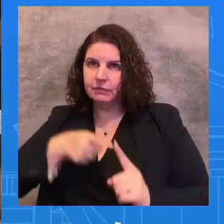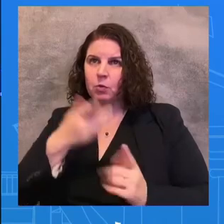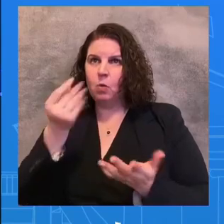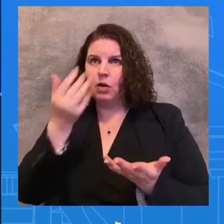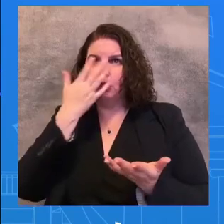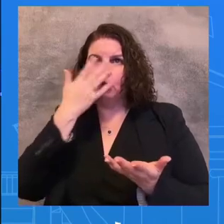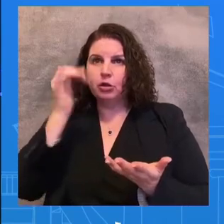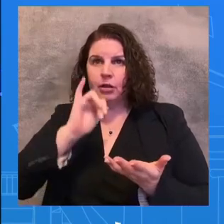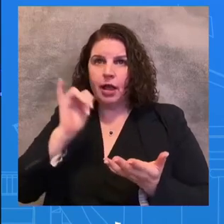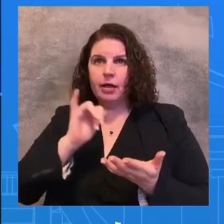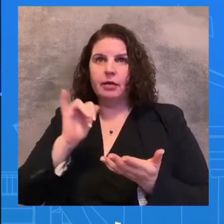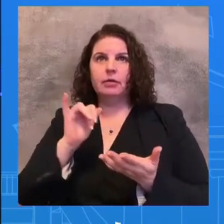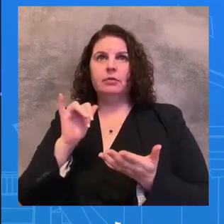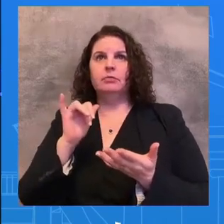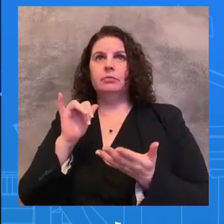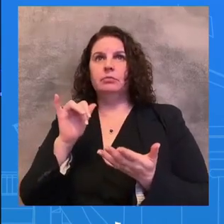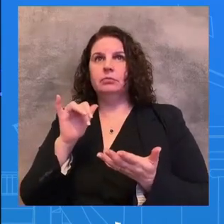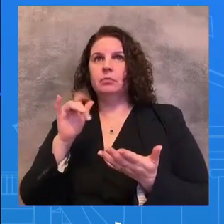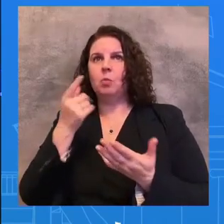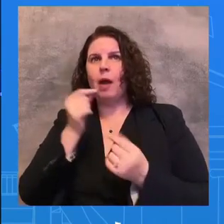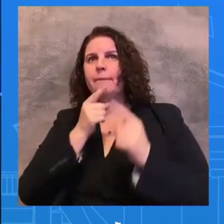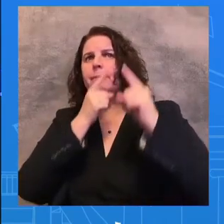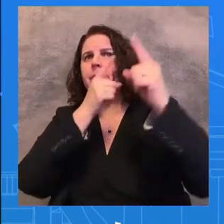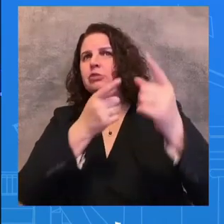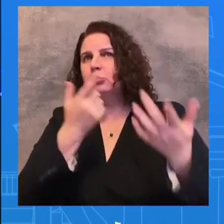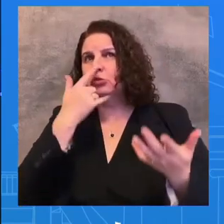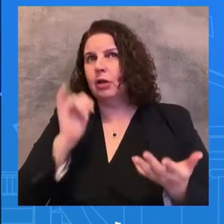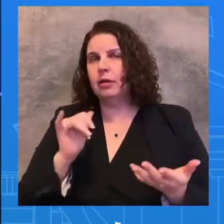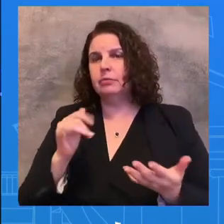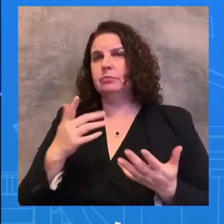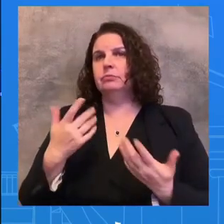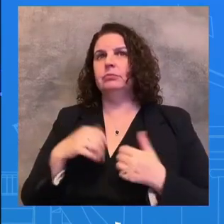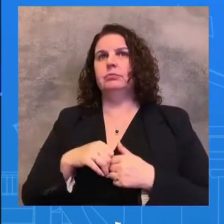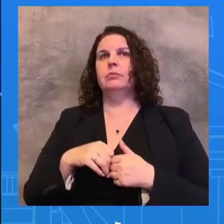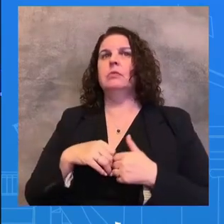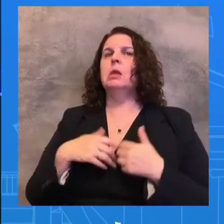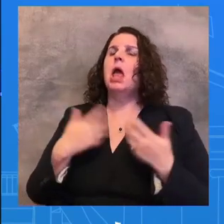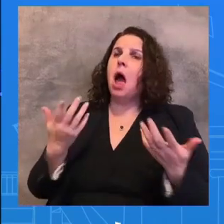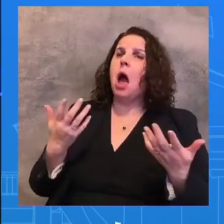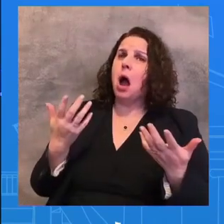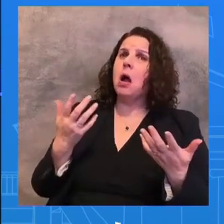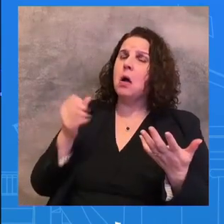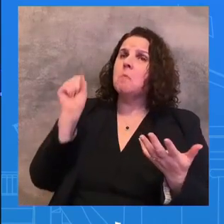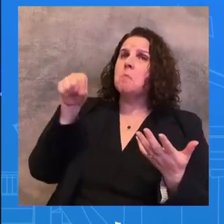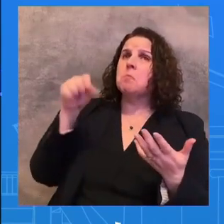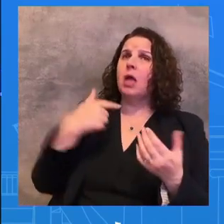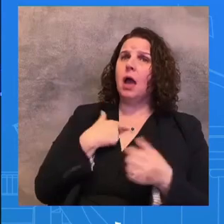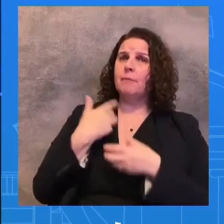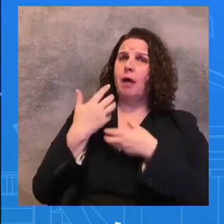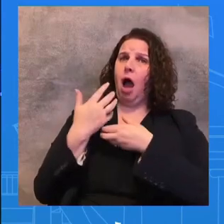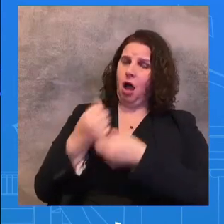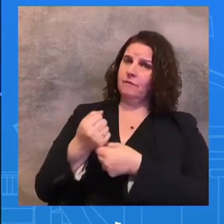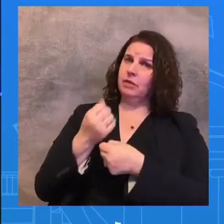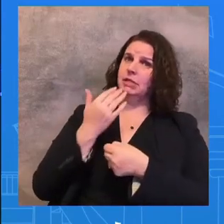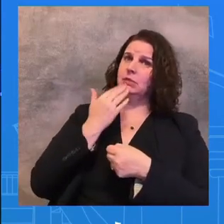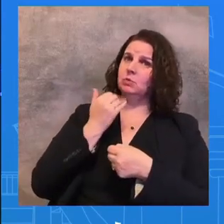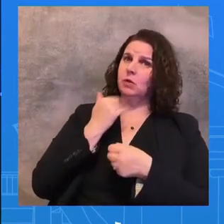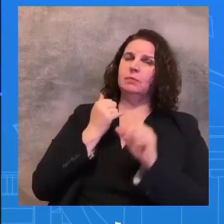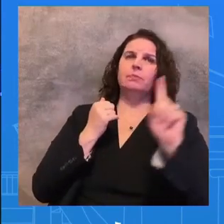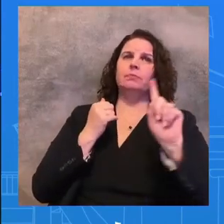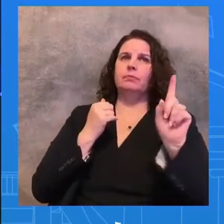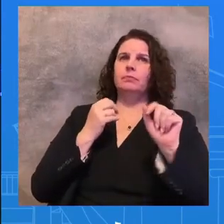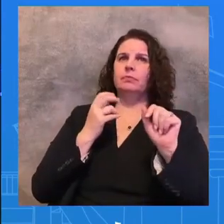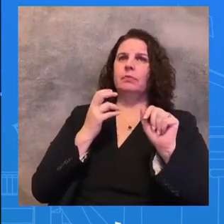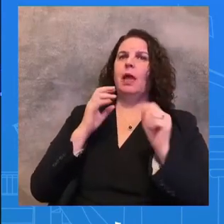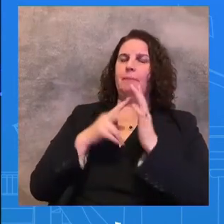am confident that Israel, too many countries, that Kenya is prepared to carry out what it is